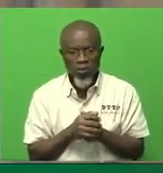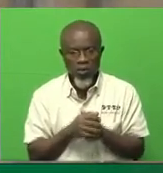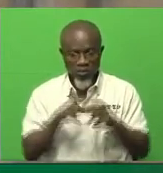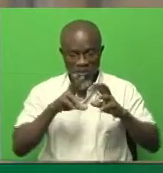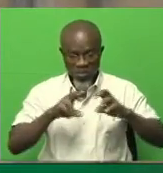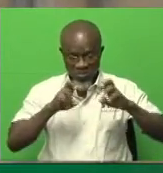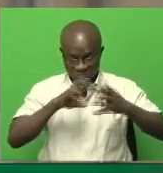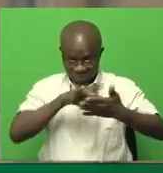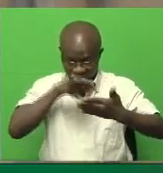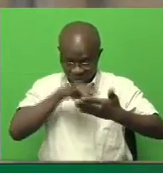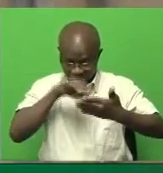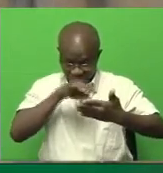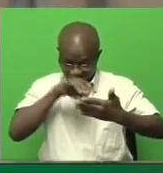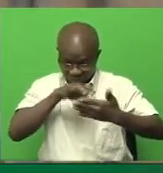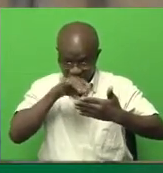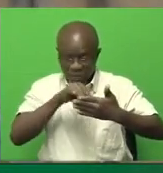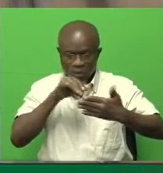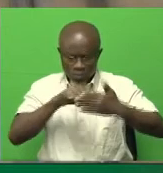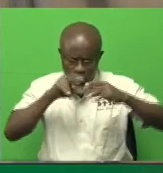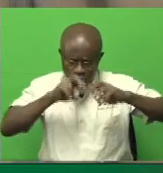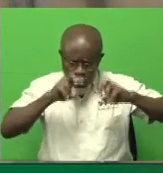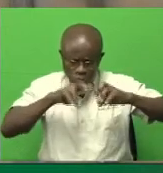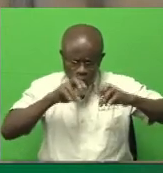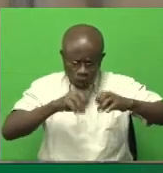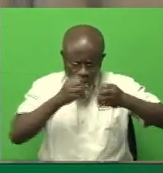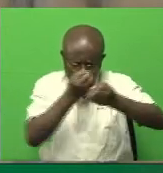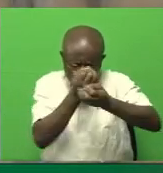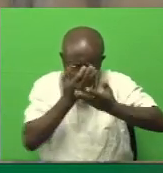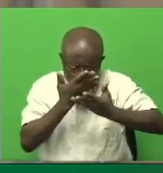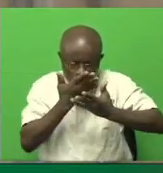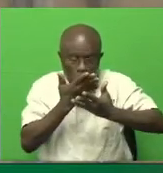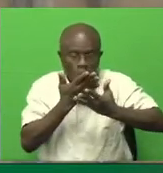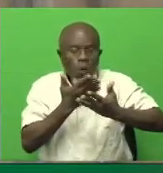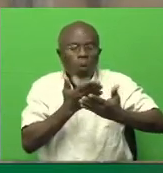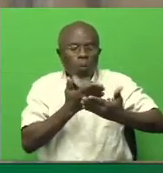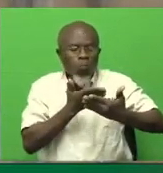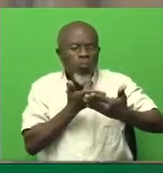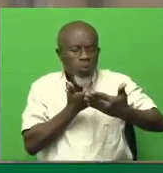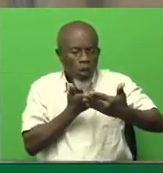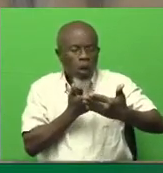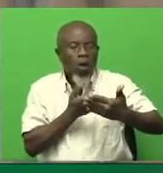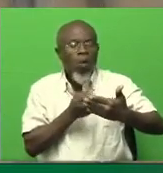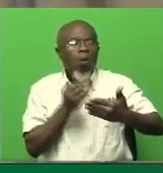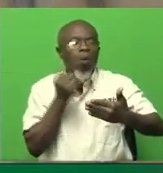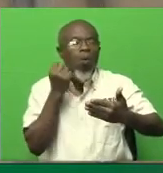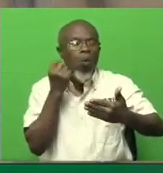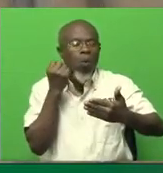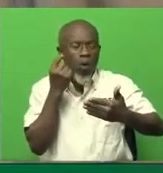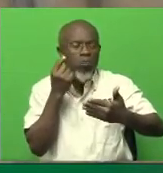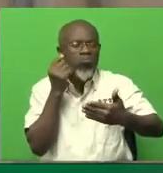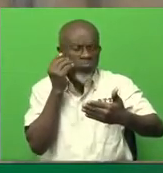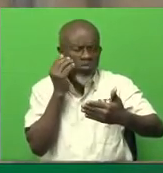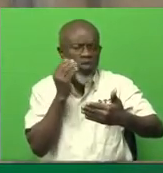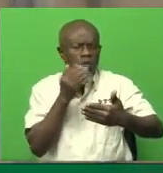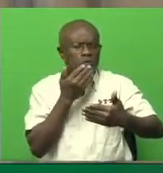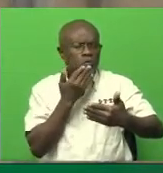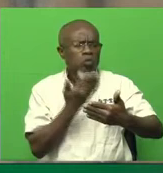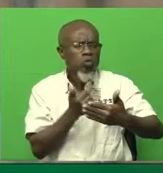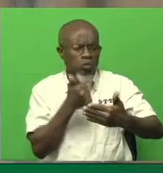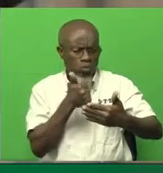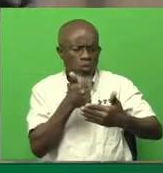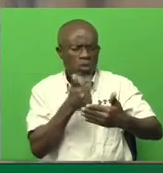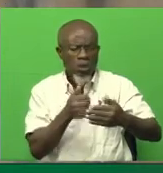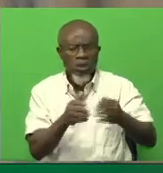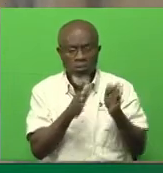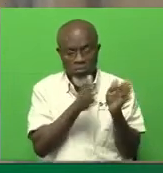170 page thesis and that gave us a feedstock for moving forward so we are hoping to move